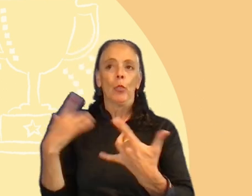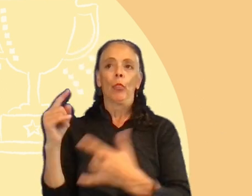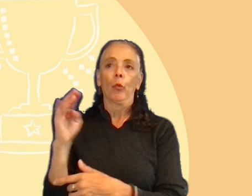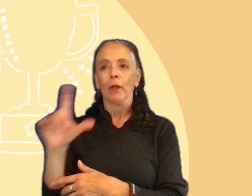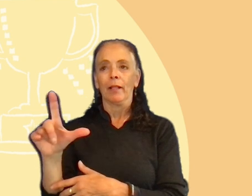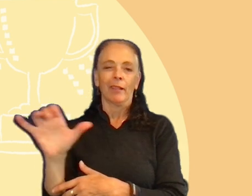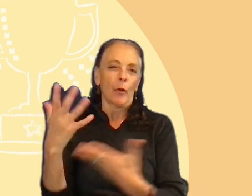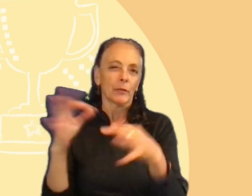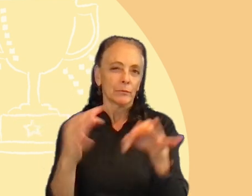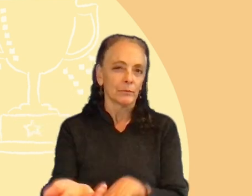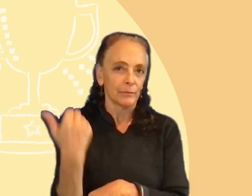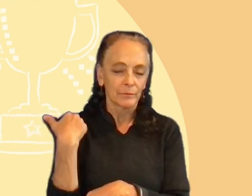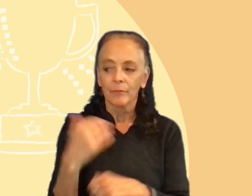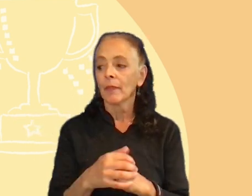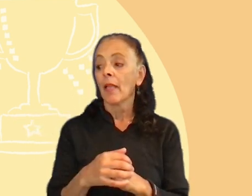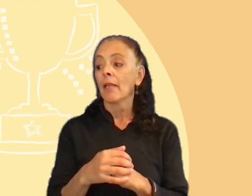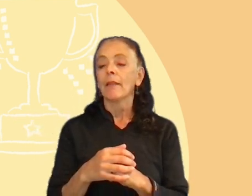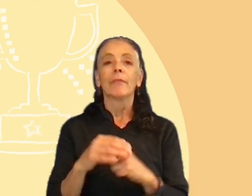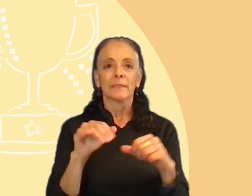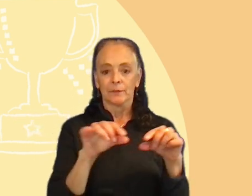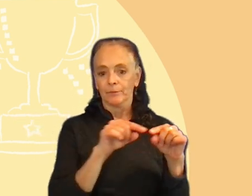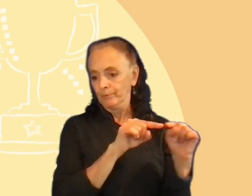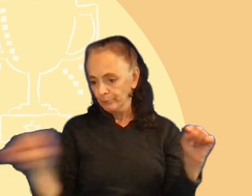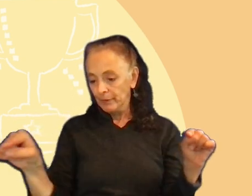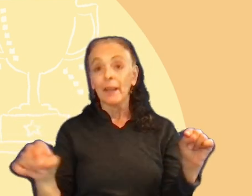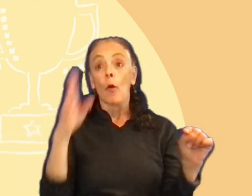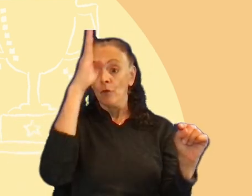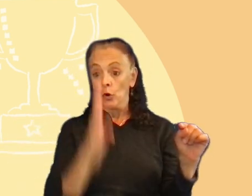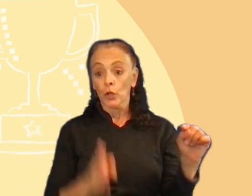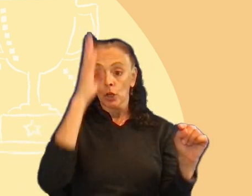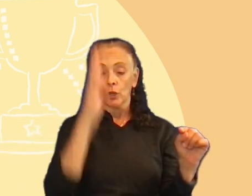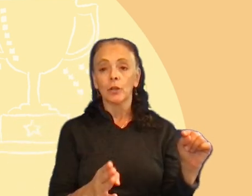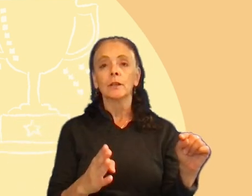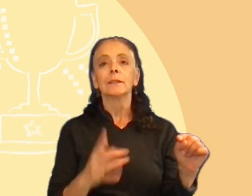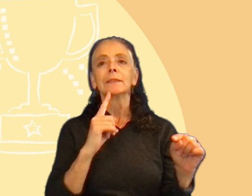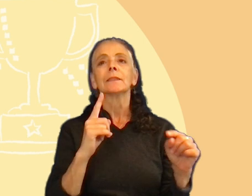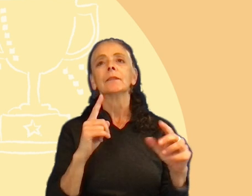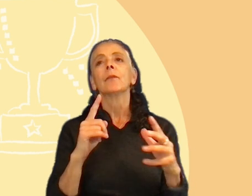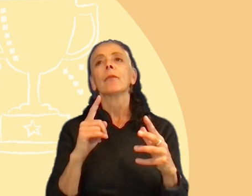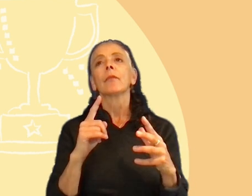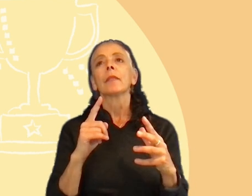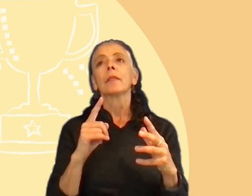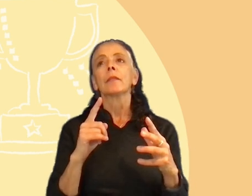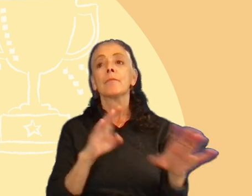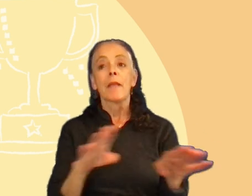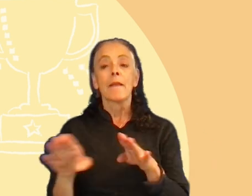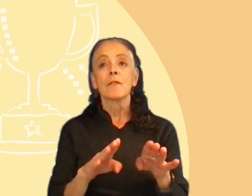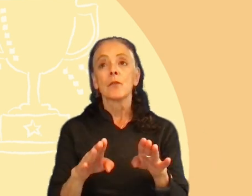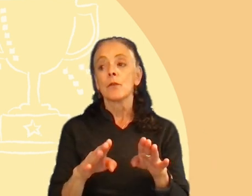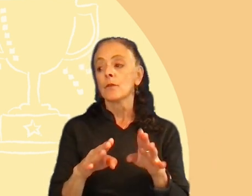earlier and the vertical axis is related to the opponent behavior so uh they